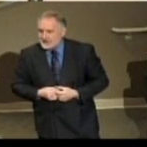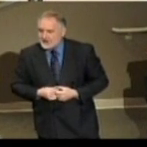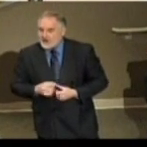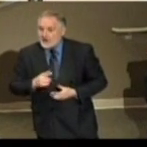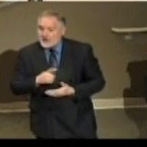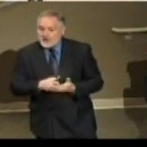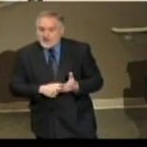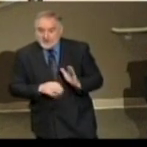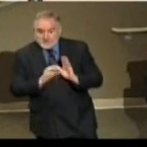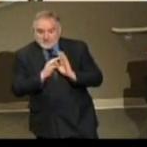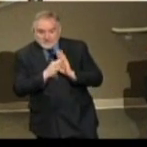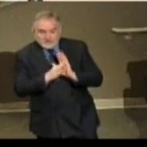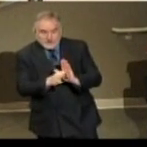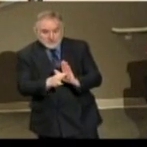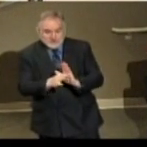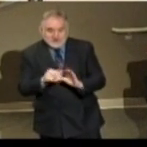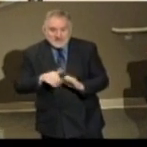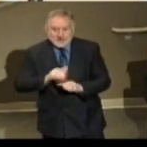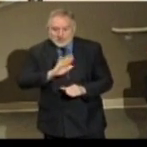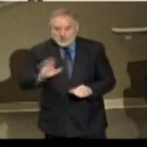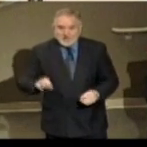those fruits in your life?